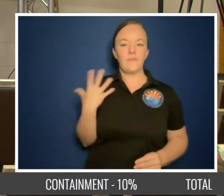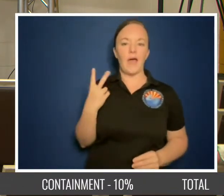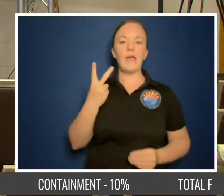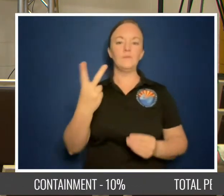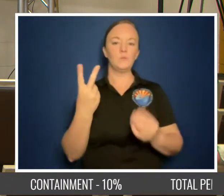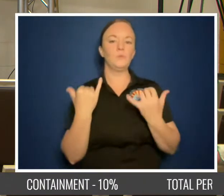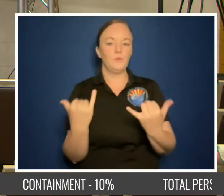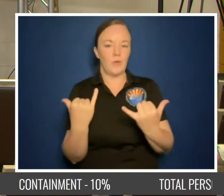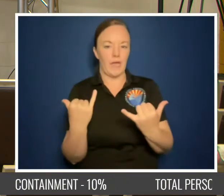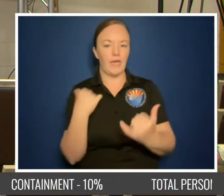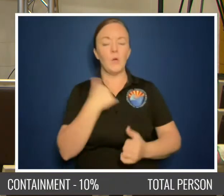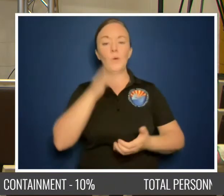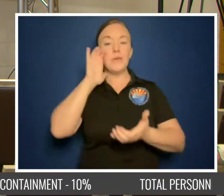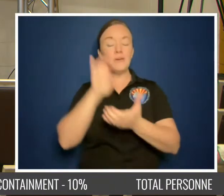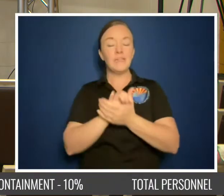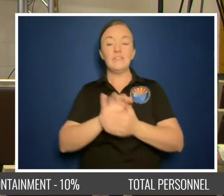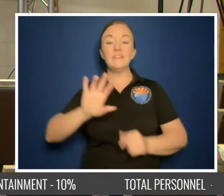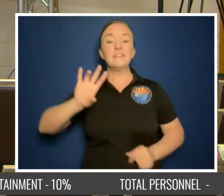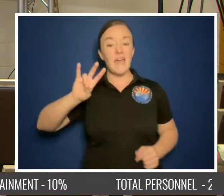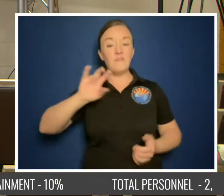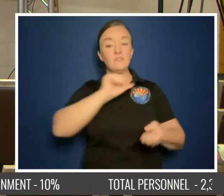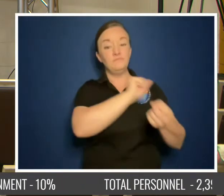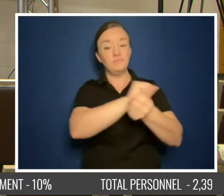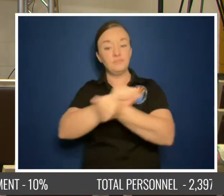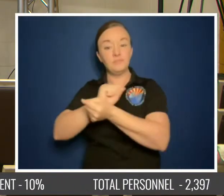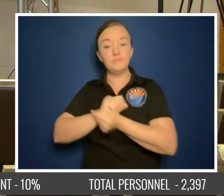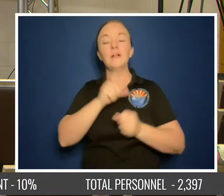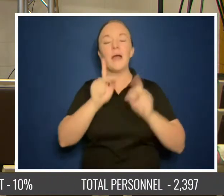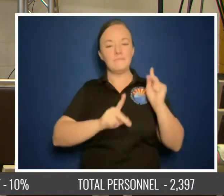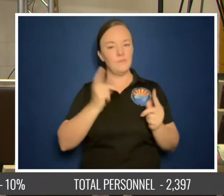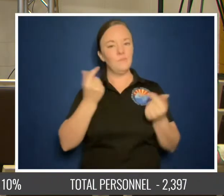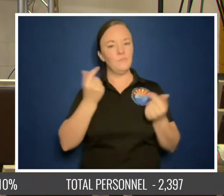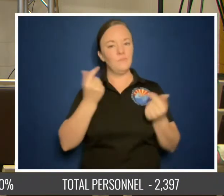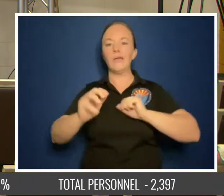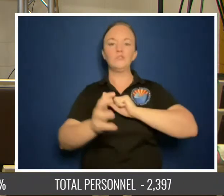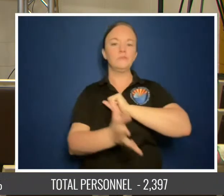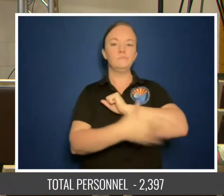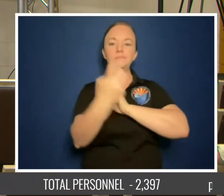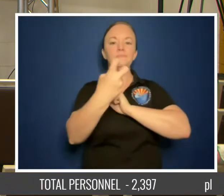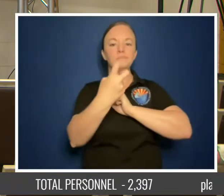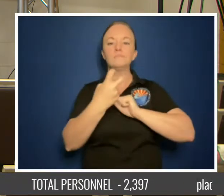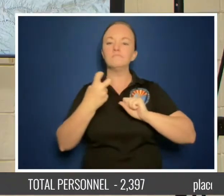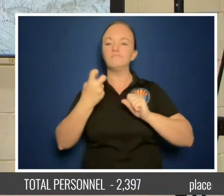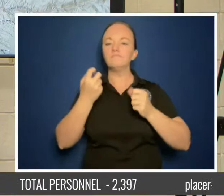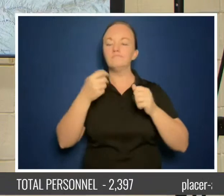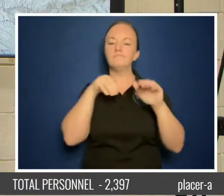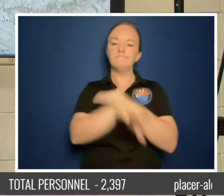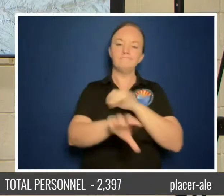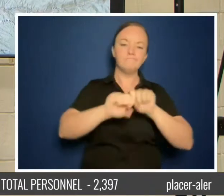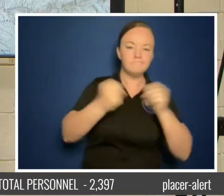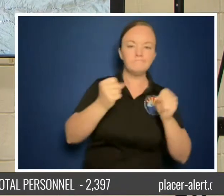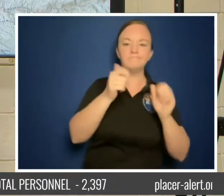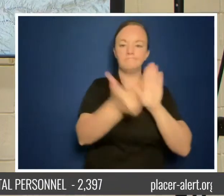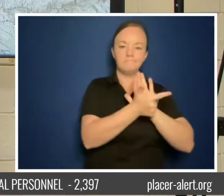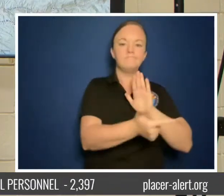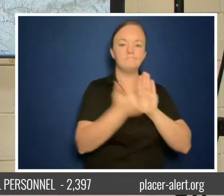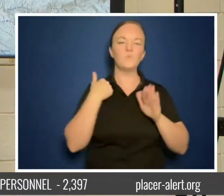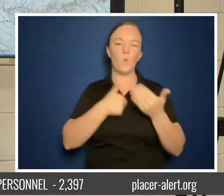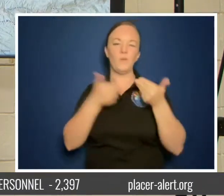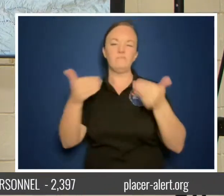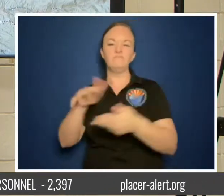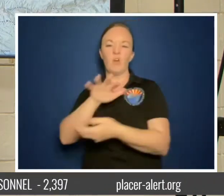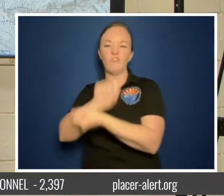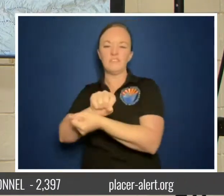to victimize our community, so we arrested them. Public information, still